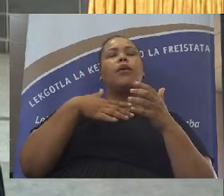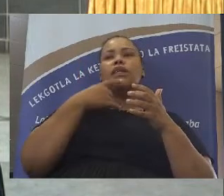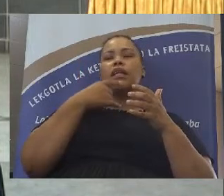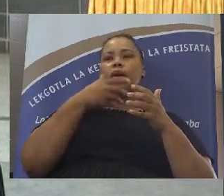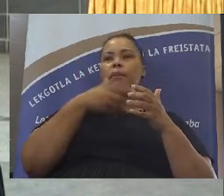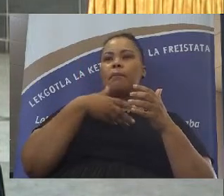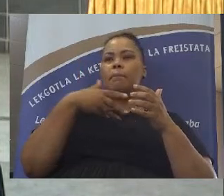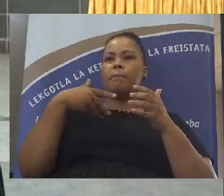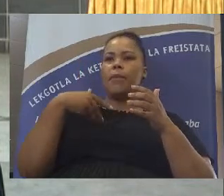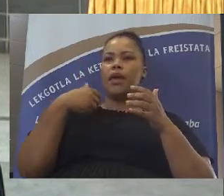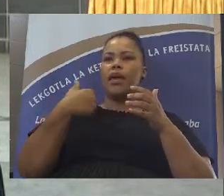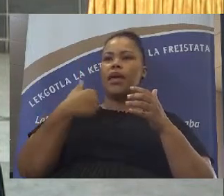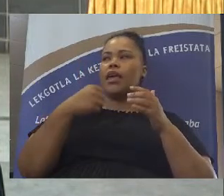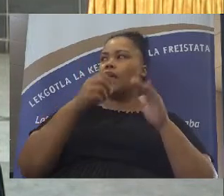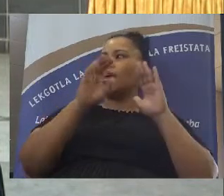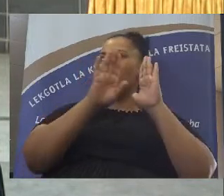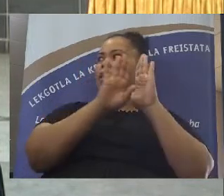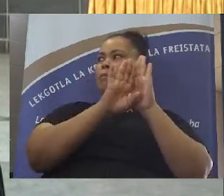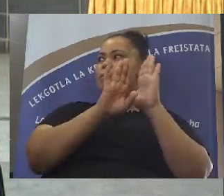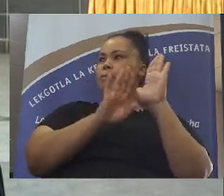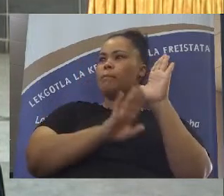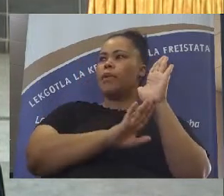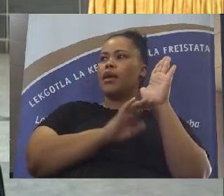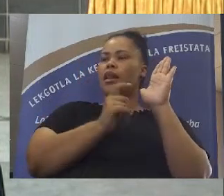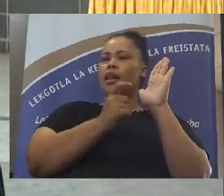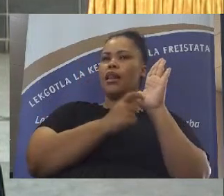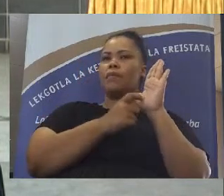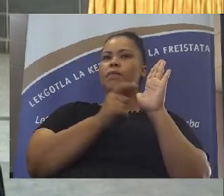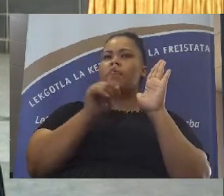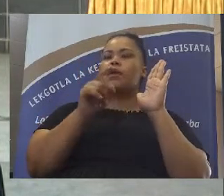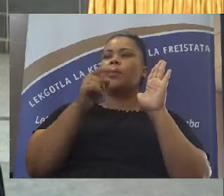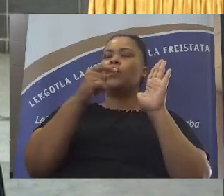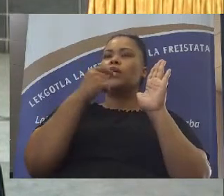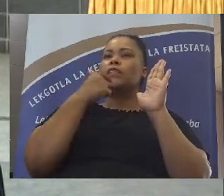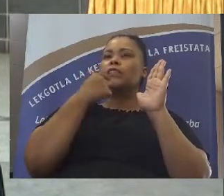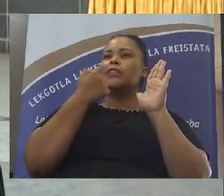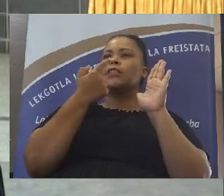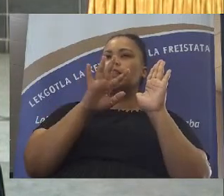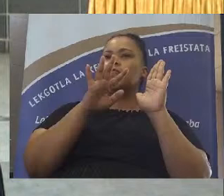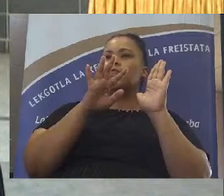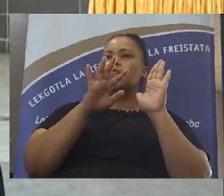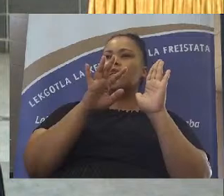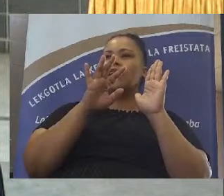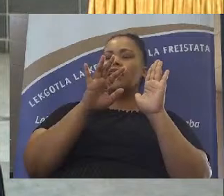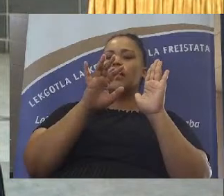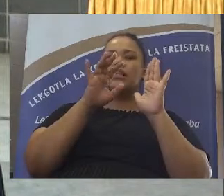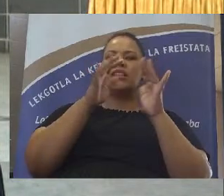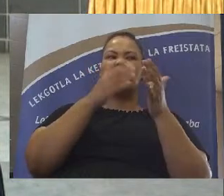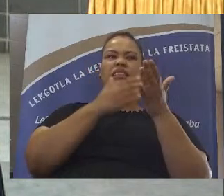Mekukamur in die bill, you already identified some loopholes.